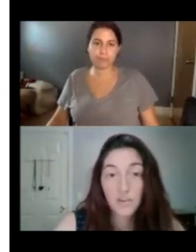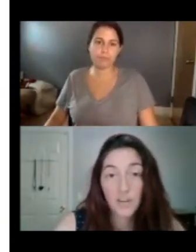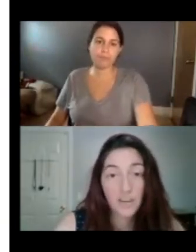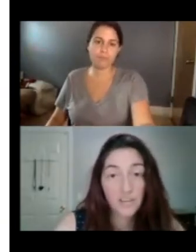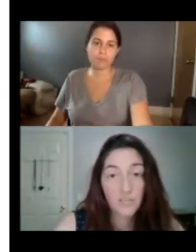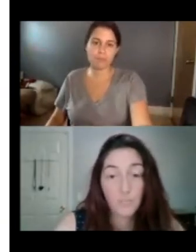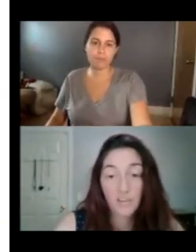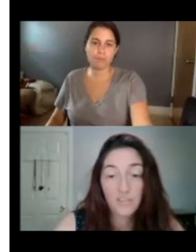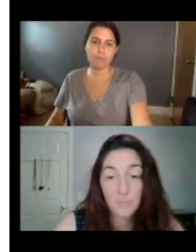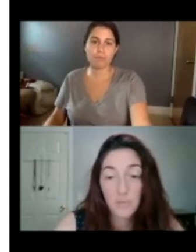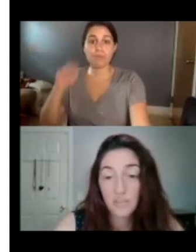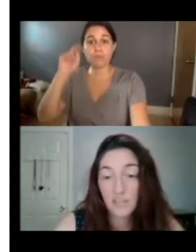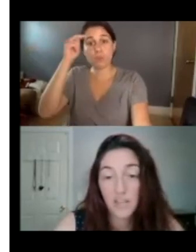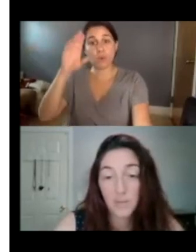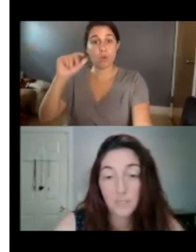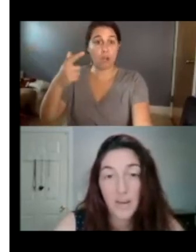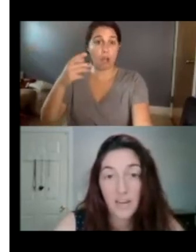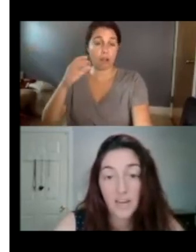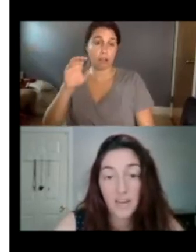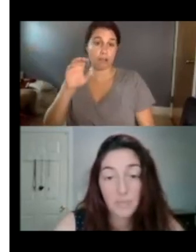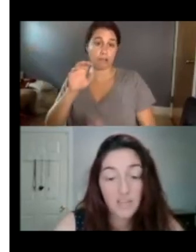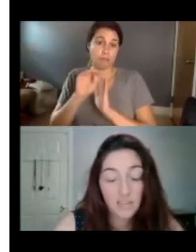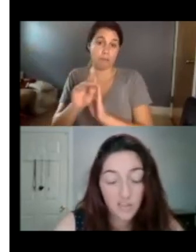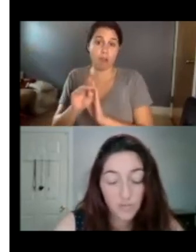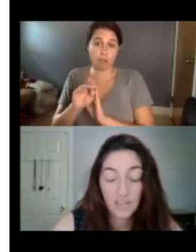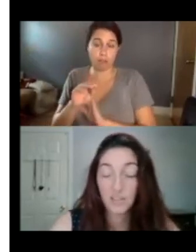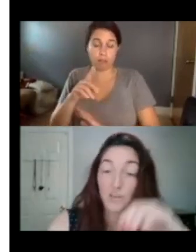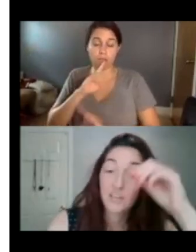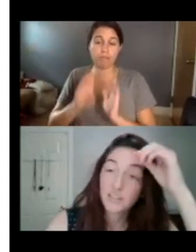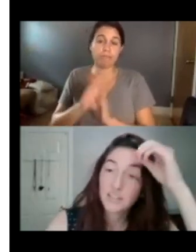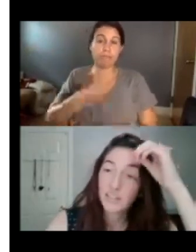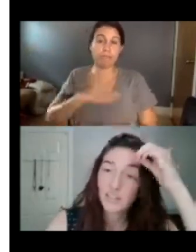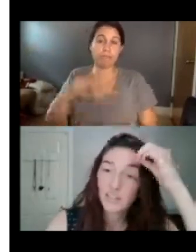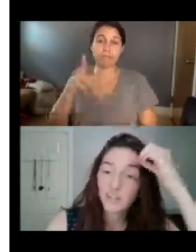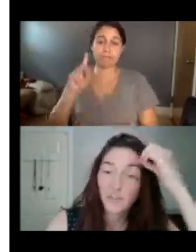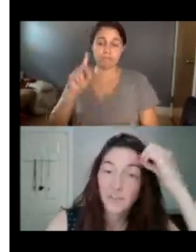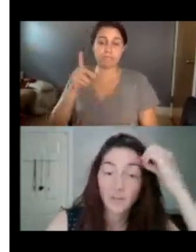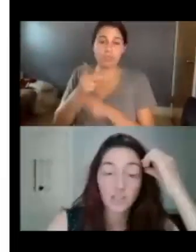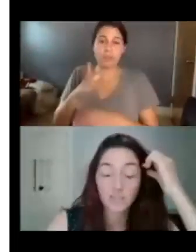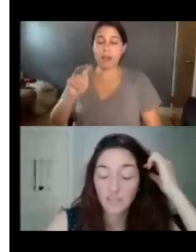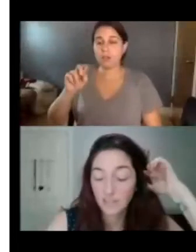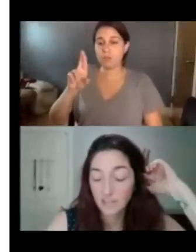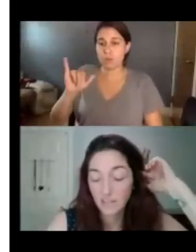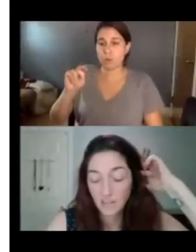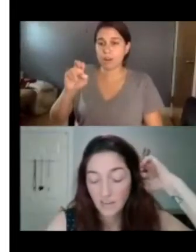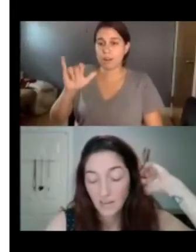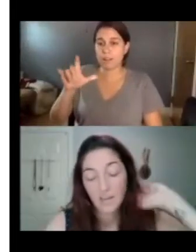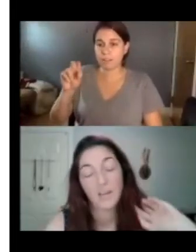So the neurocognitive model of nightmares is developed by my PhD supervisor, Tori Nielsen, and his colleague, Ross